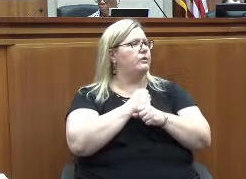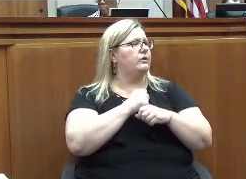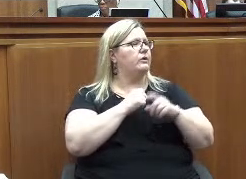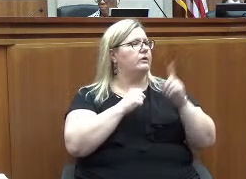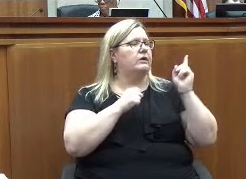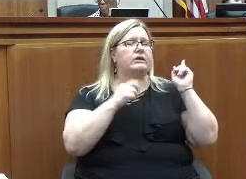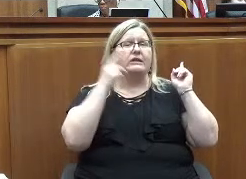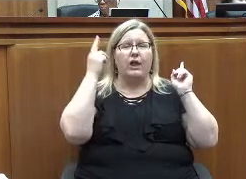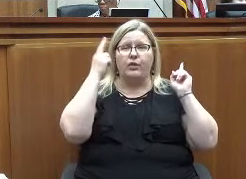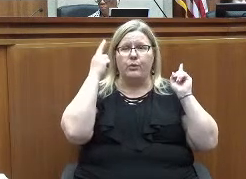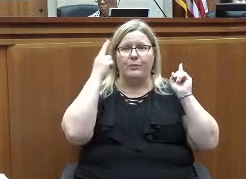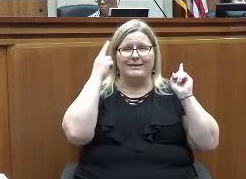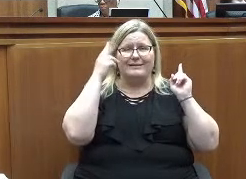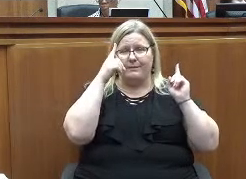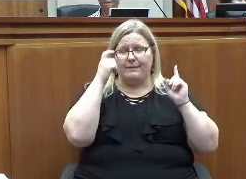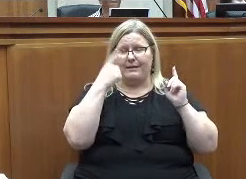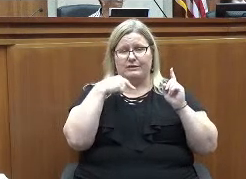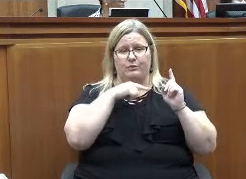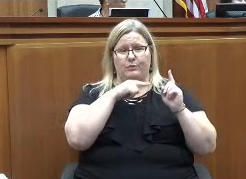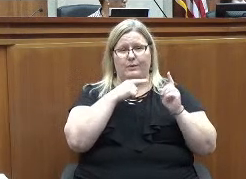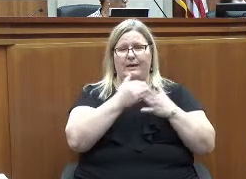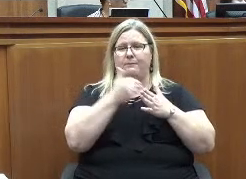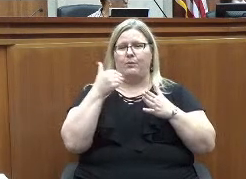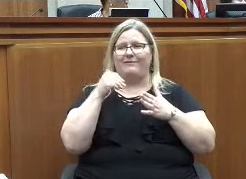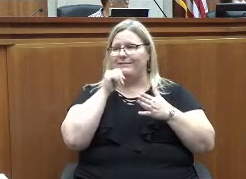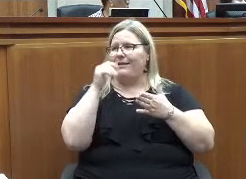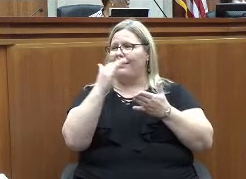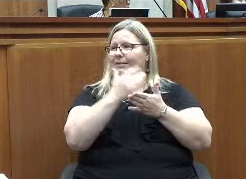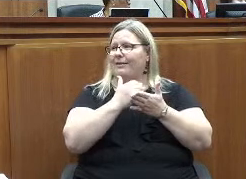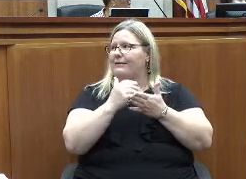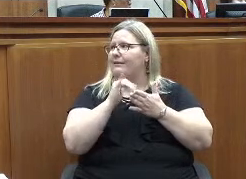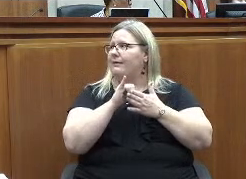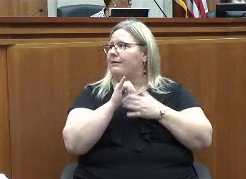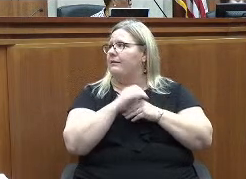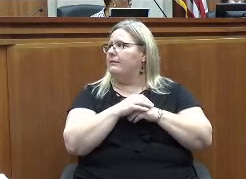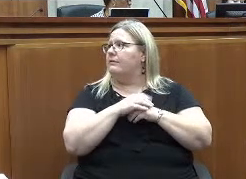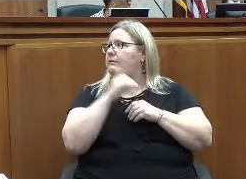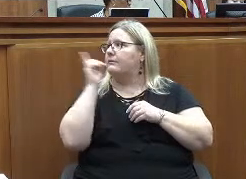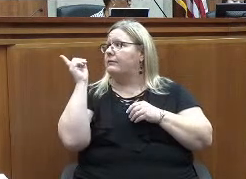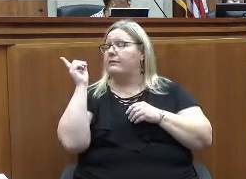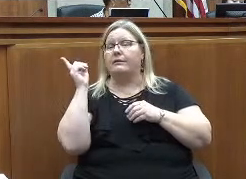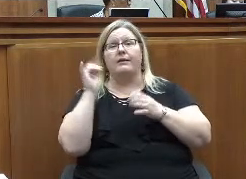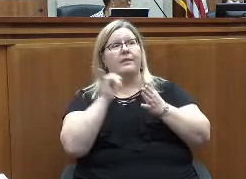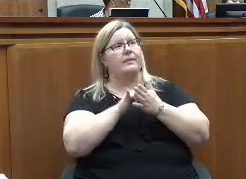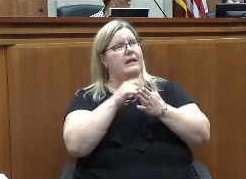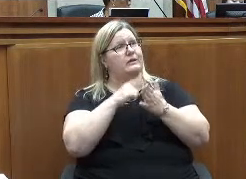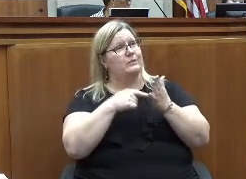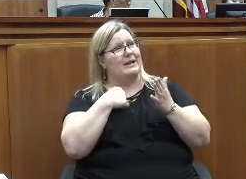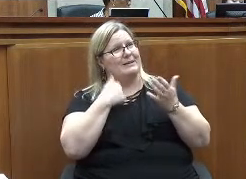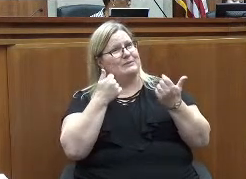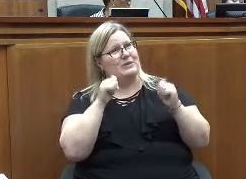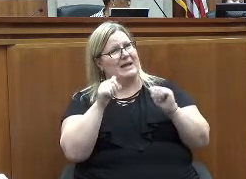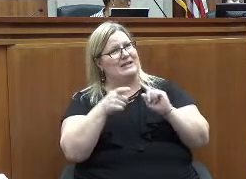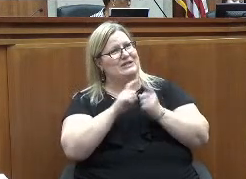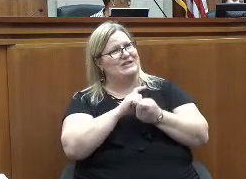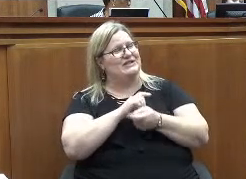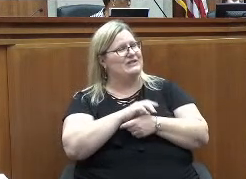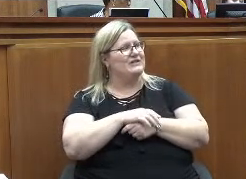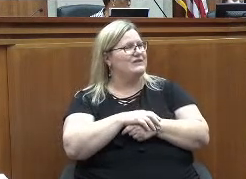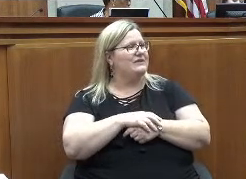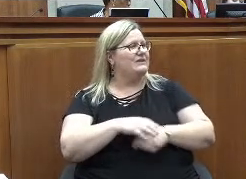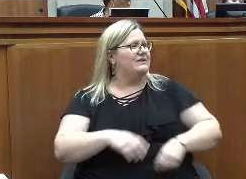And the reason is because we don't collect, we previously had not collected that. That's what I'm trying to change.